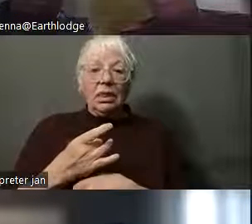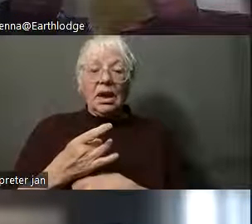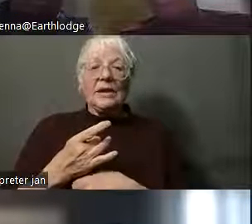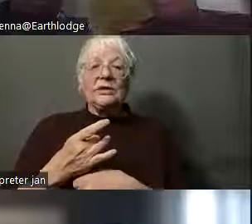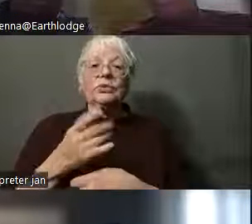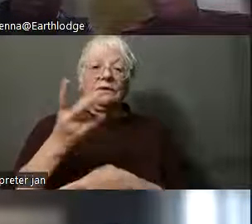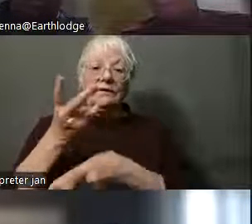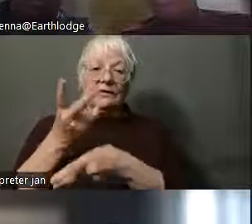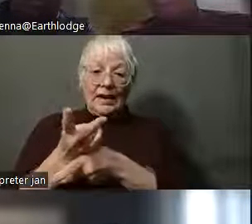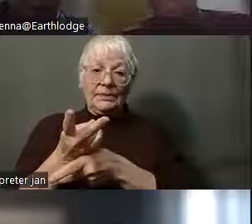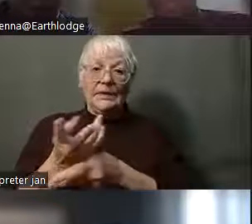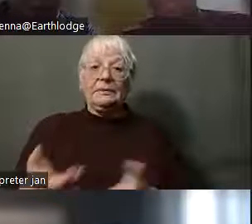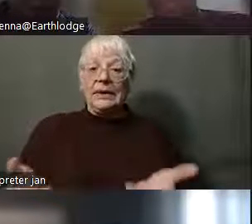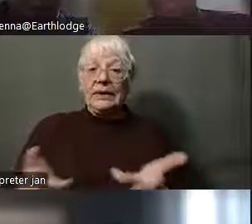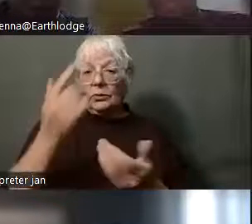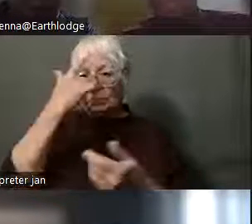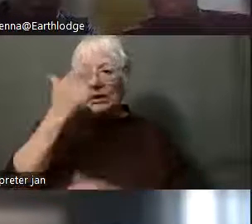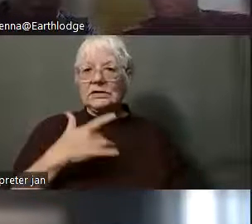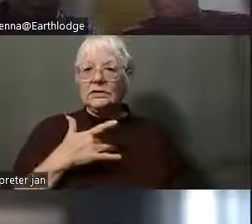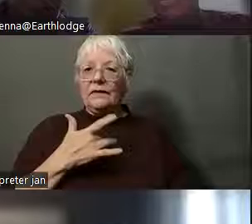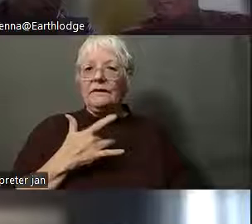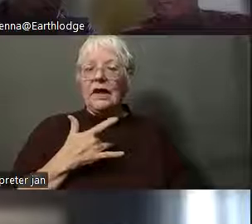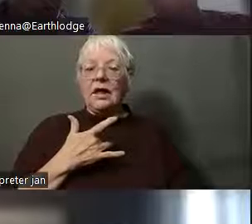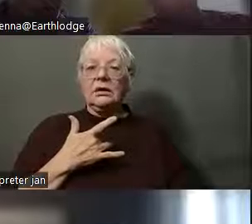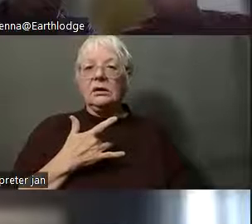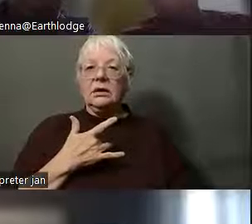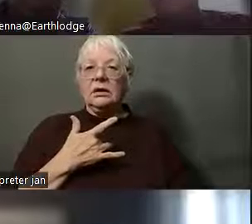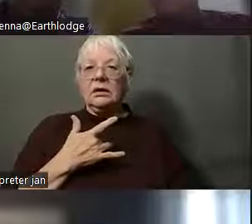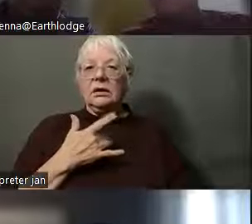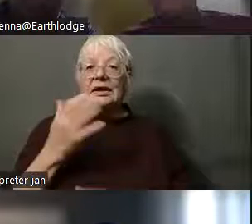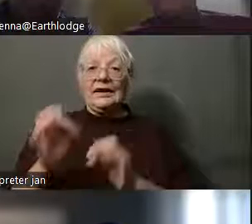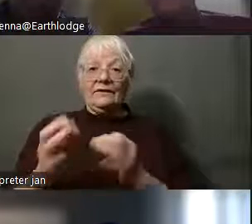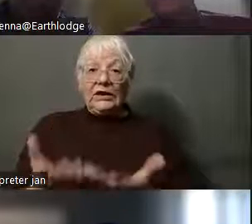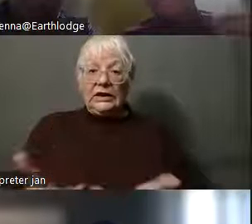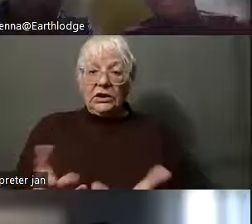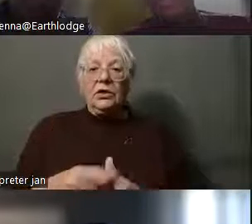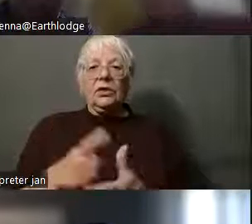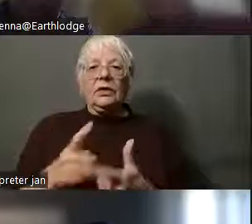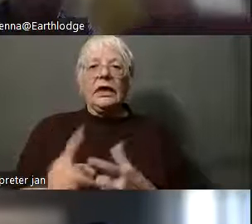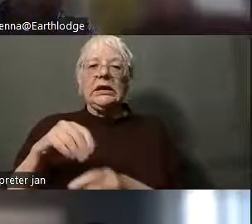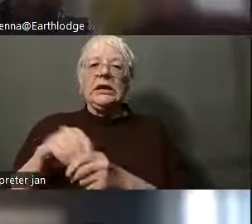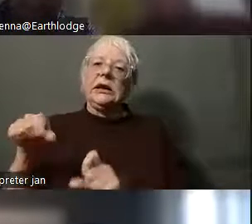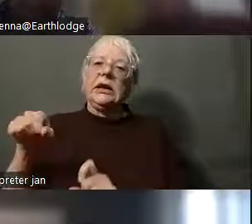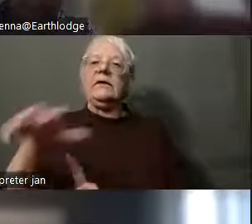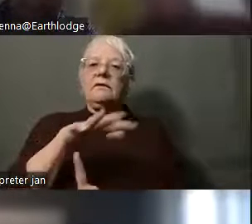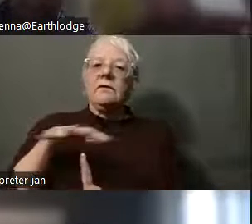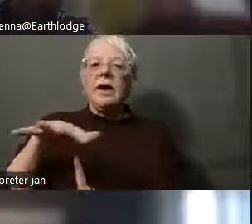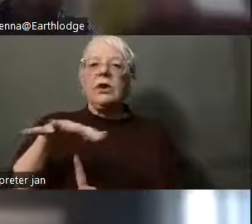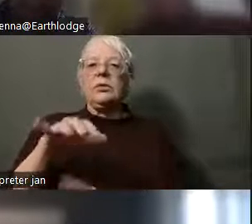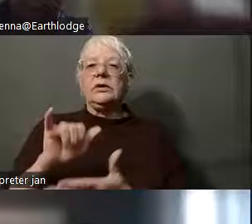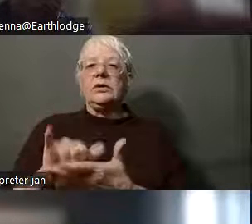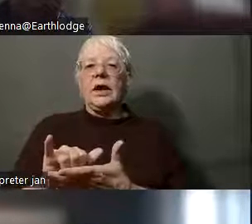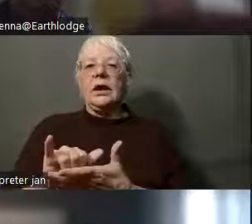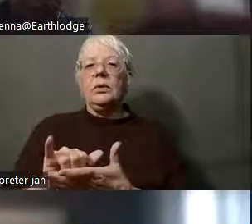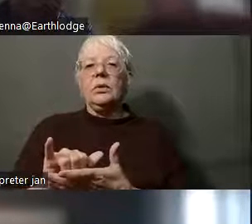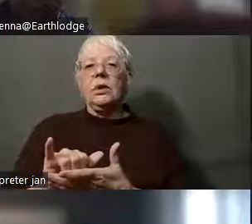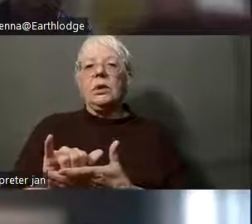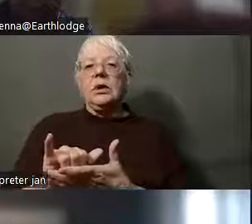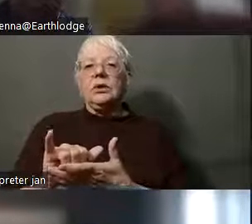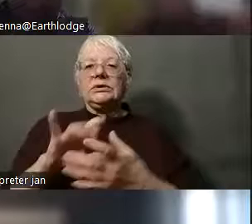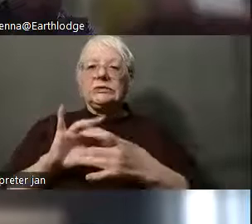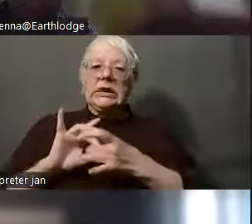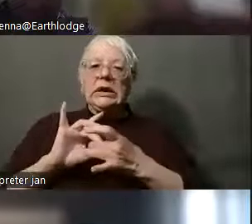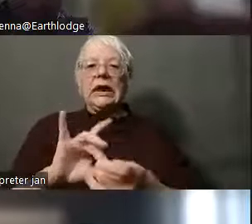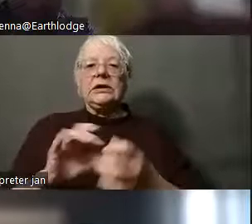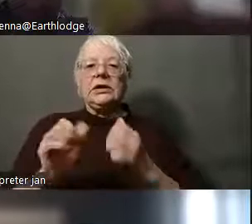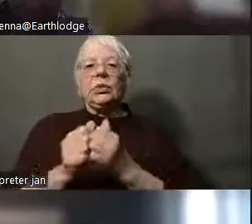here because we felt like if they would be here, they would be in an environment that was, grounding, connected to nature,